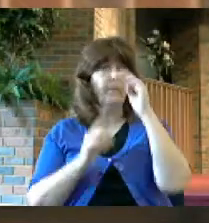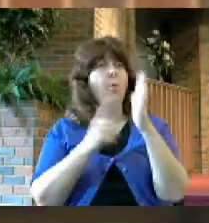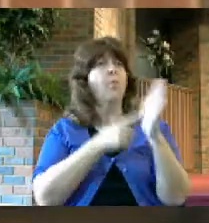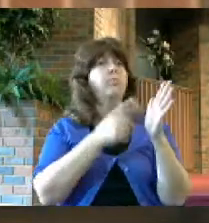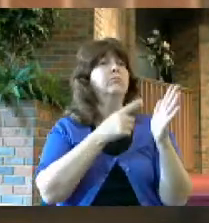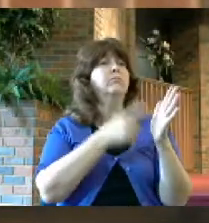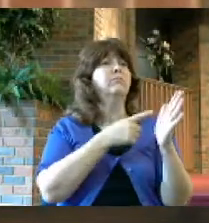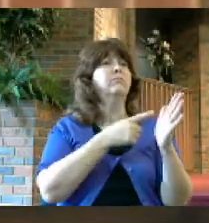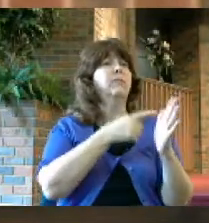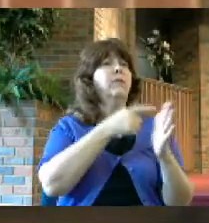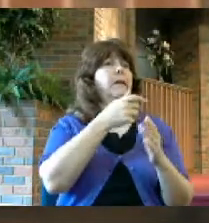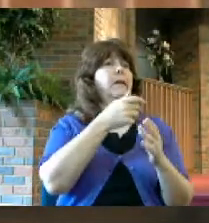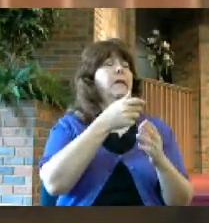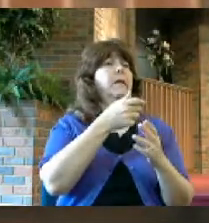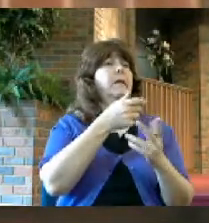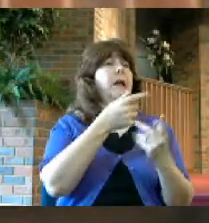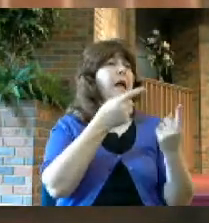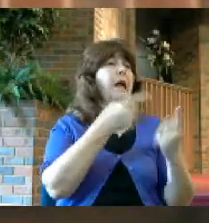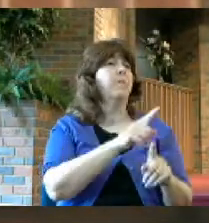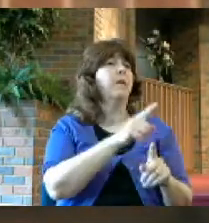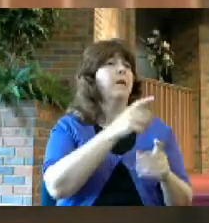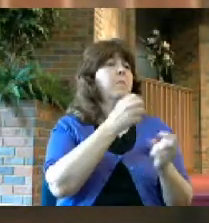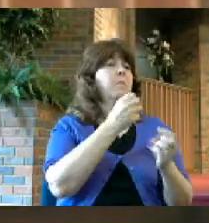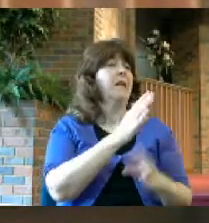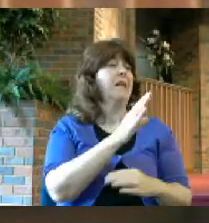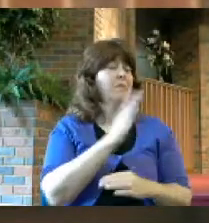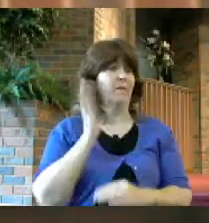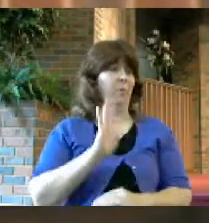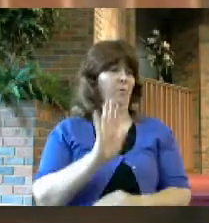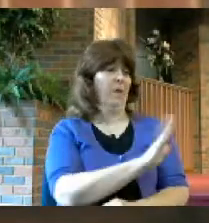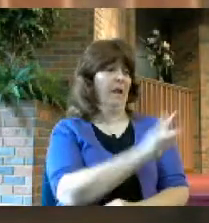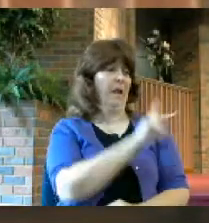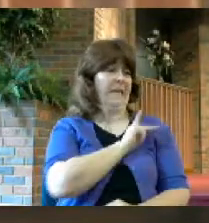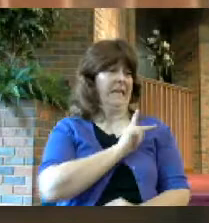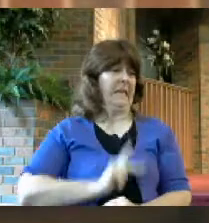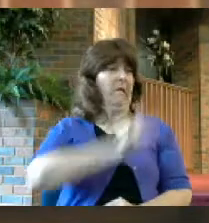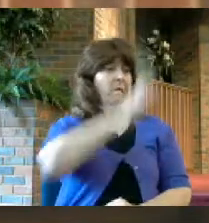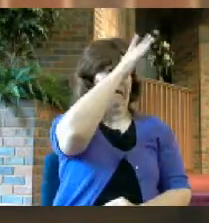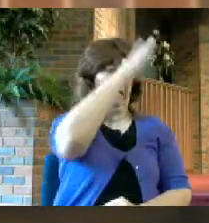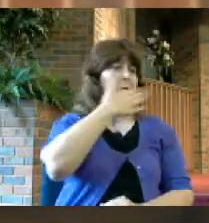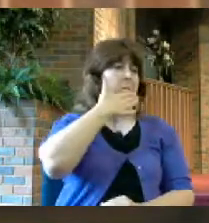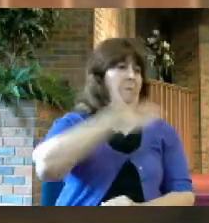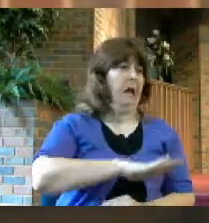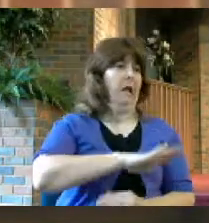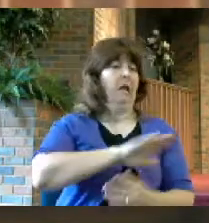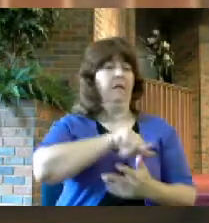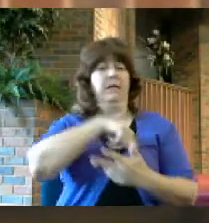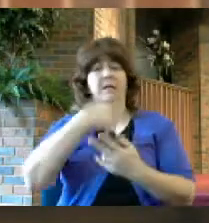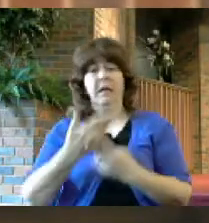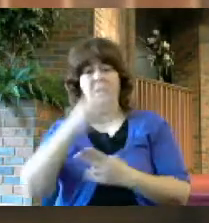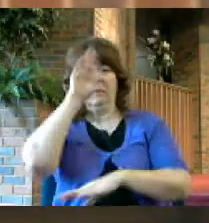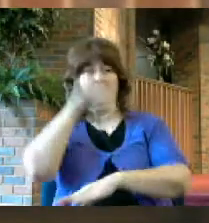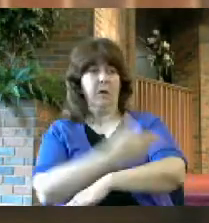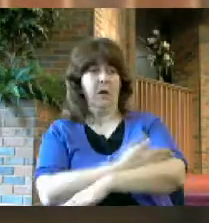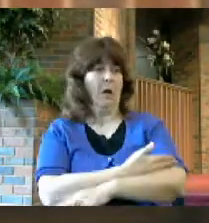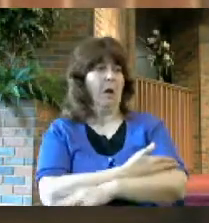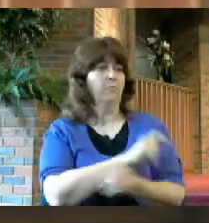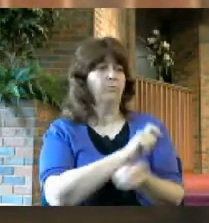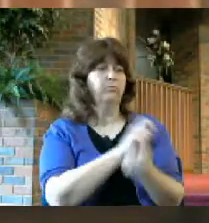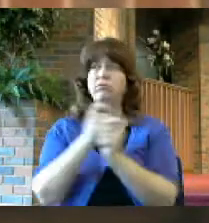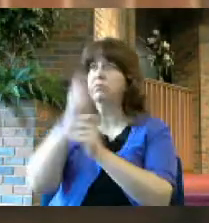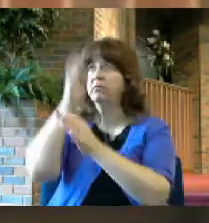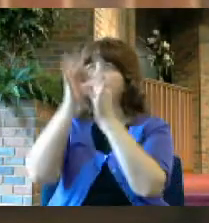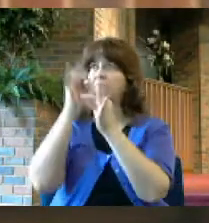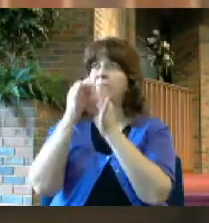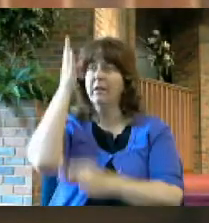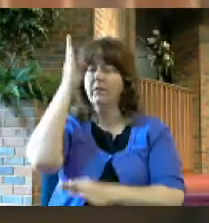of Judah had evil fathers, but some of the sons were faithful to God. Not in the case of Ahab, king